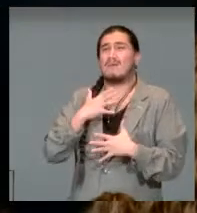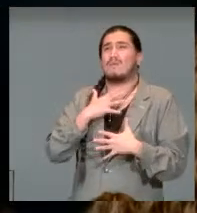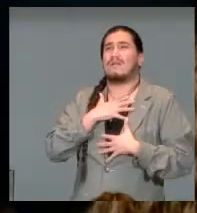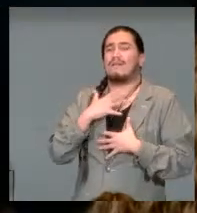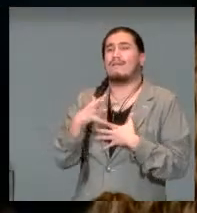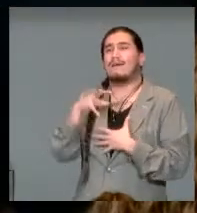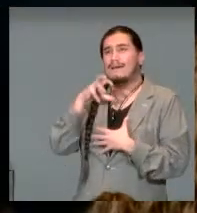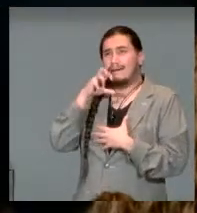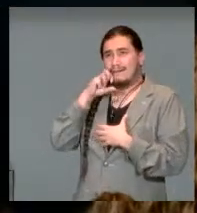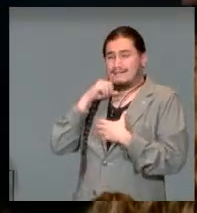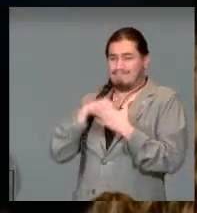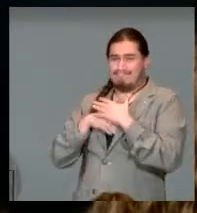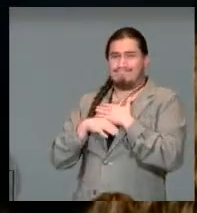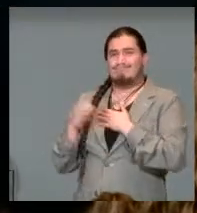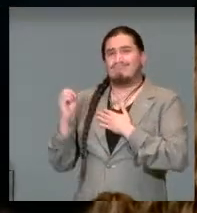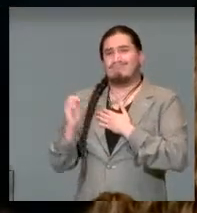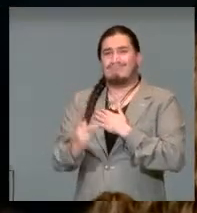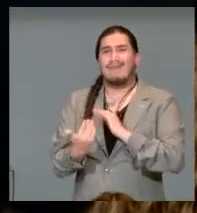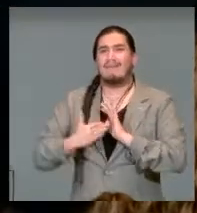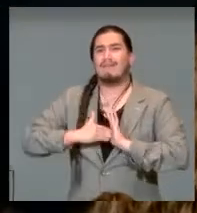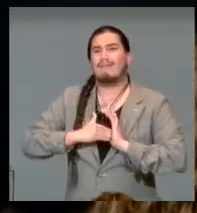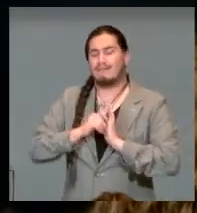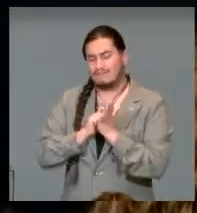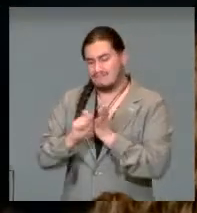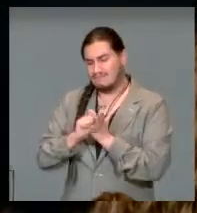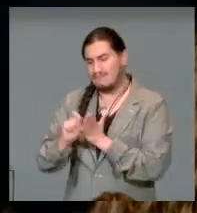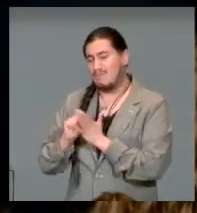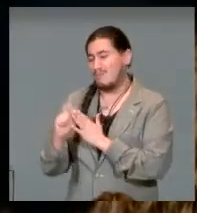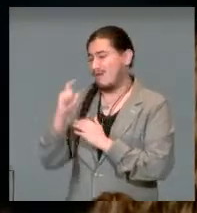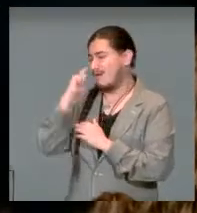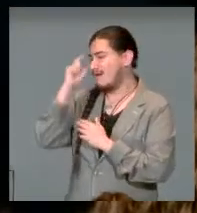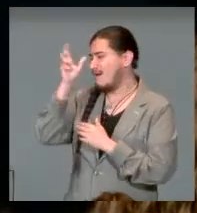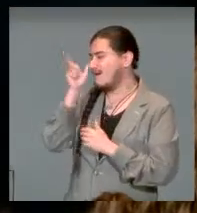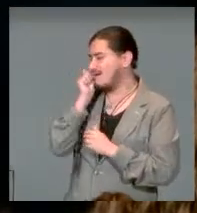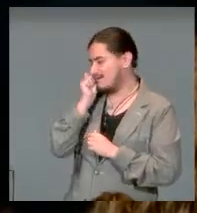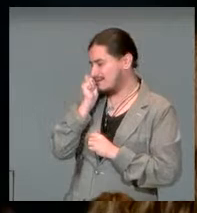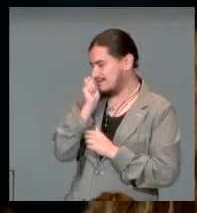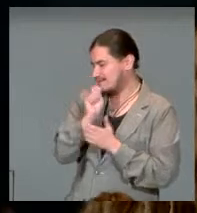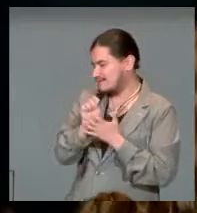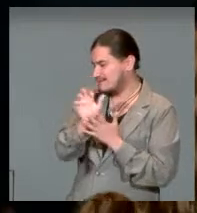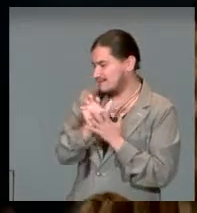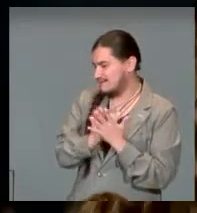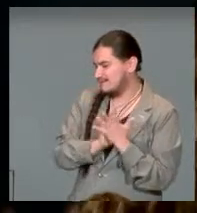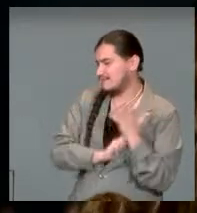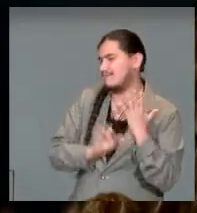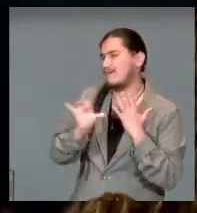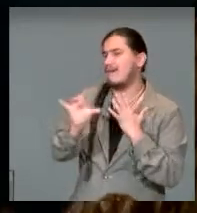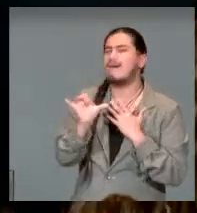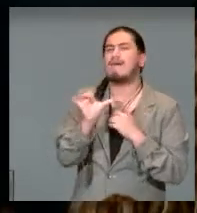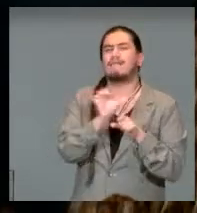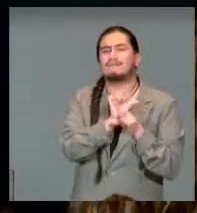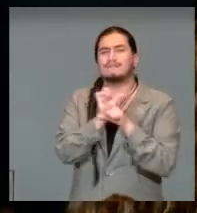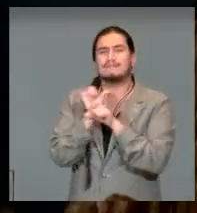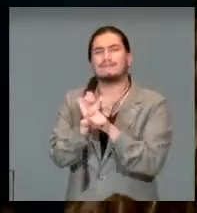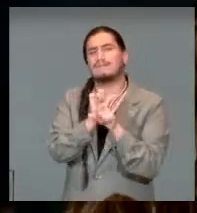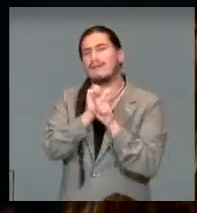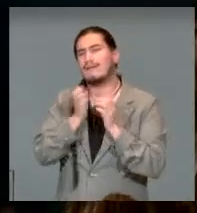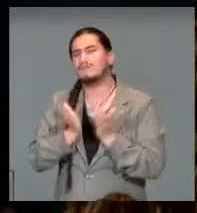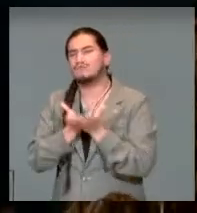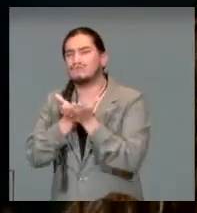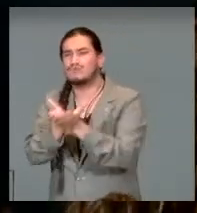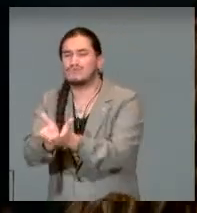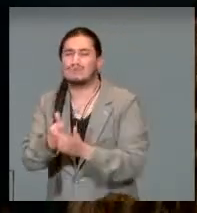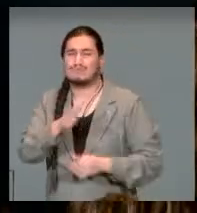returned. I am writing with my eyes closed in the hull of a slave ship,